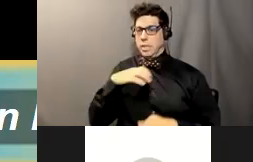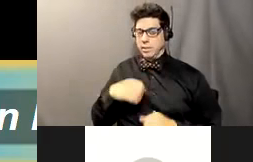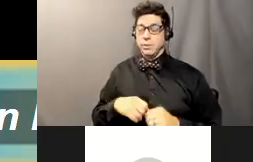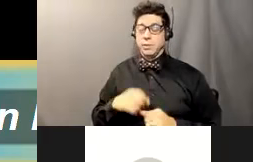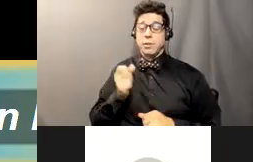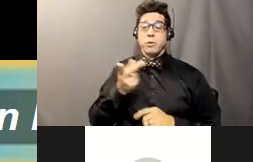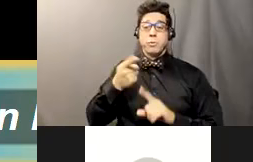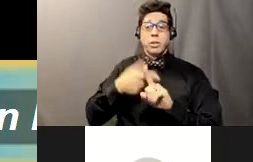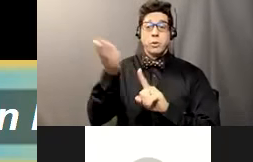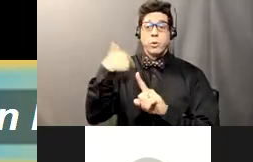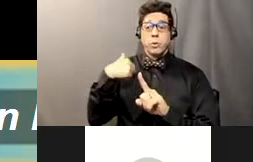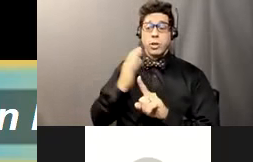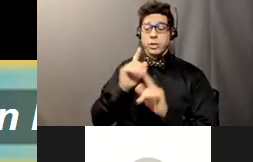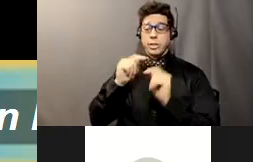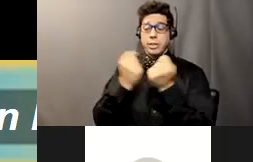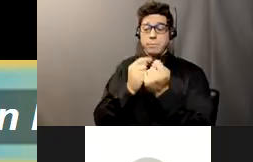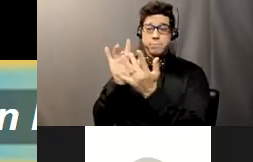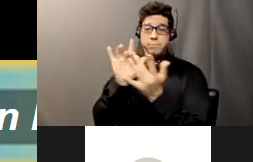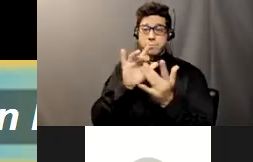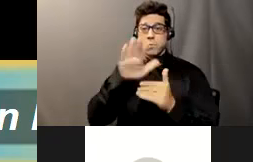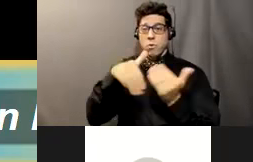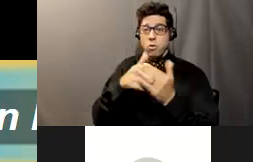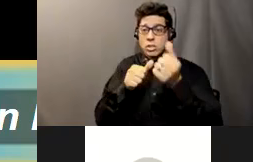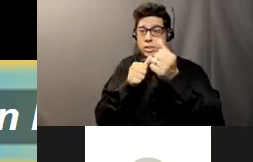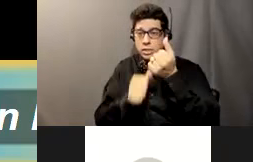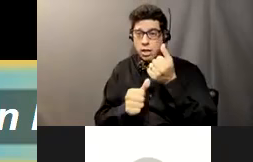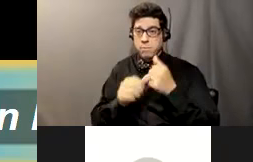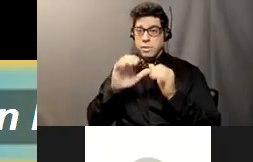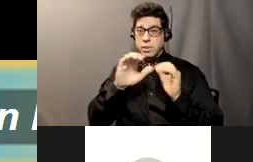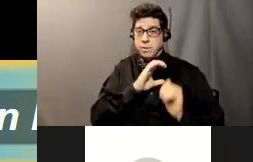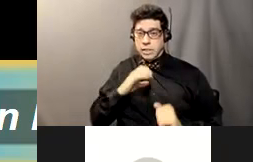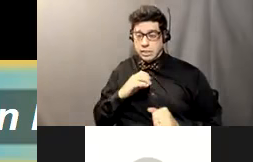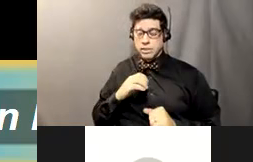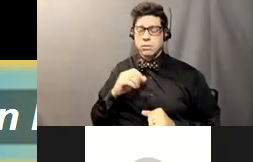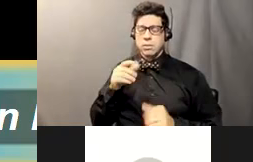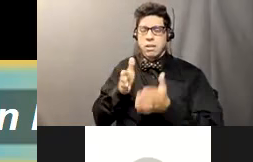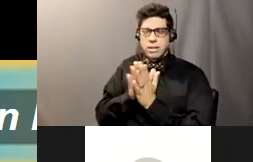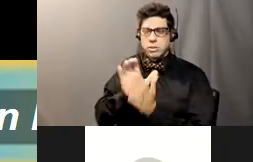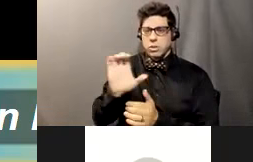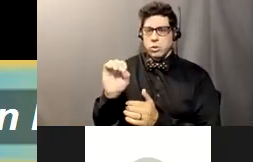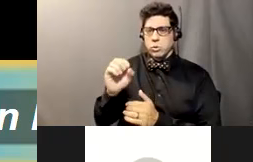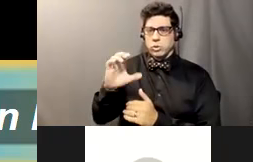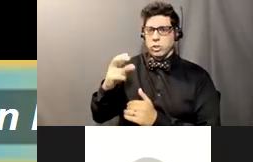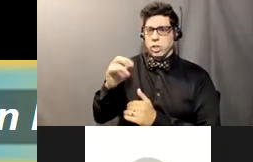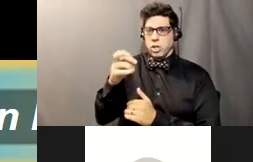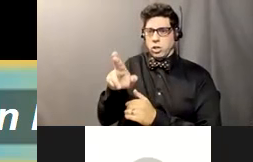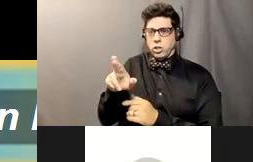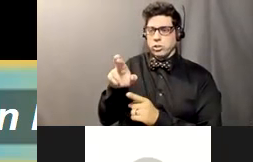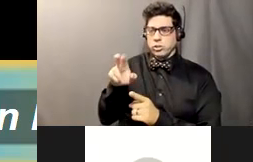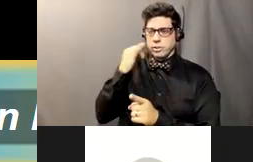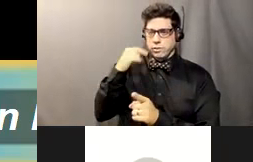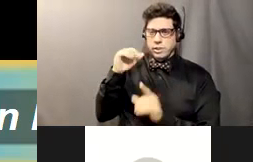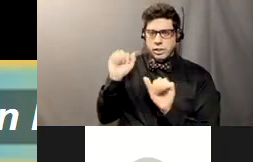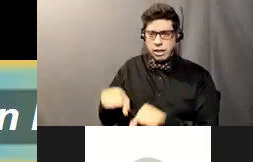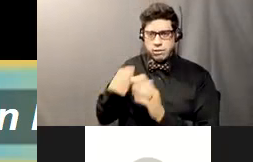our team reached out to all the subcommittees, and we asked each of the co-chairs if they can complete a survey that we designed to